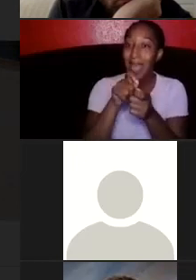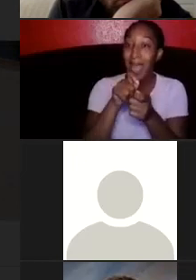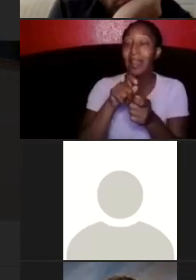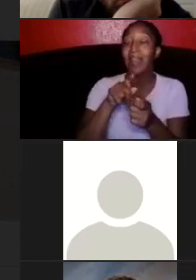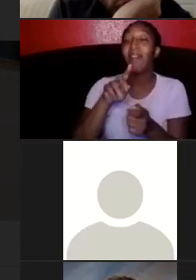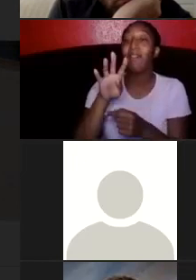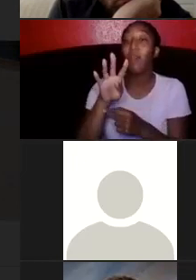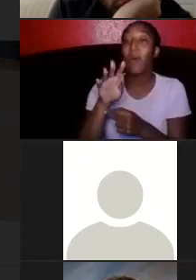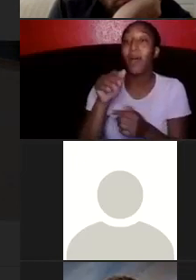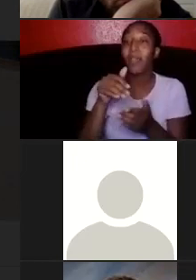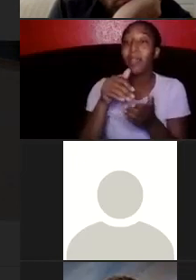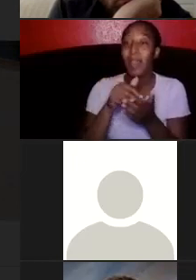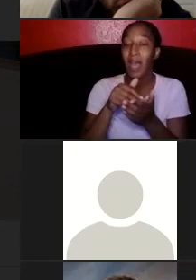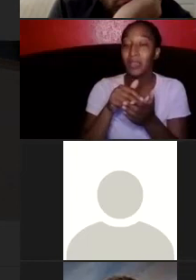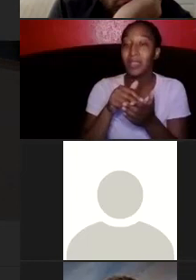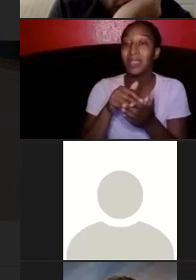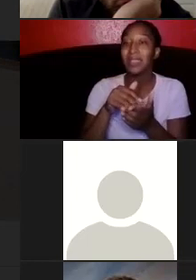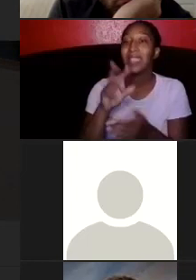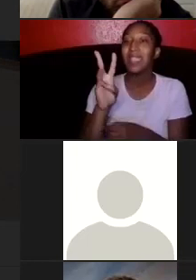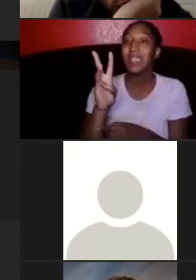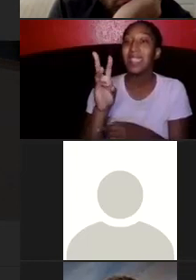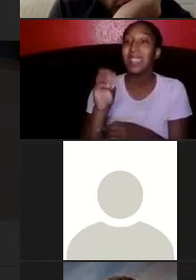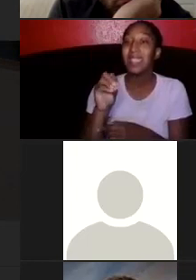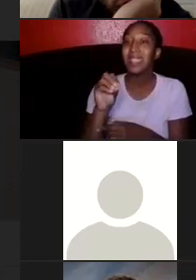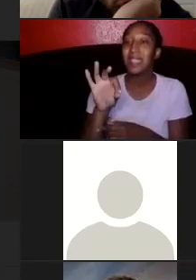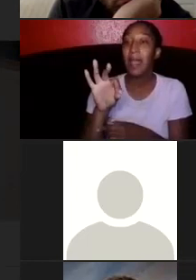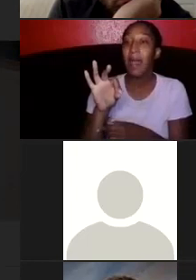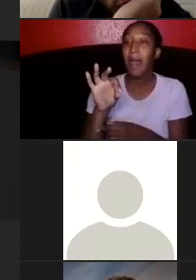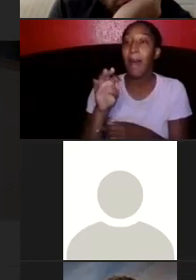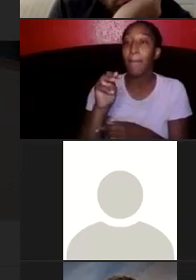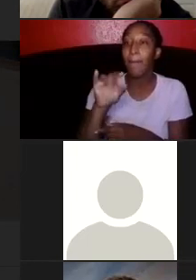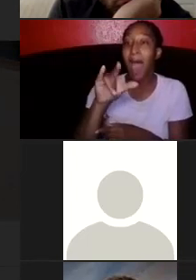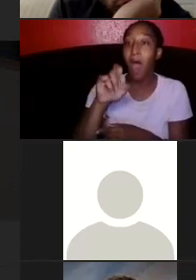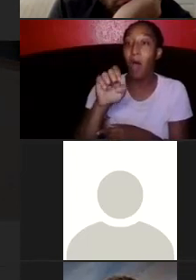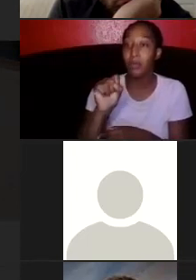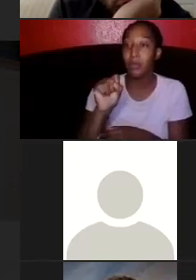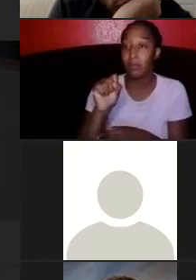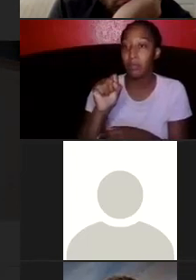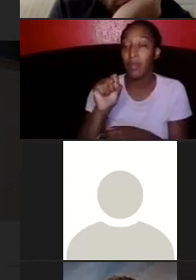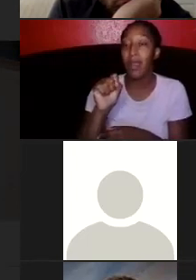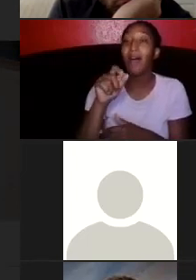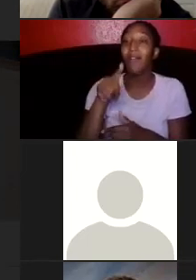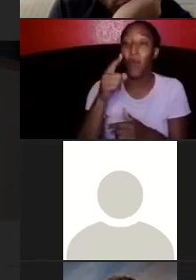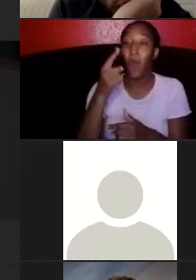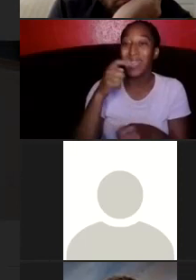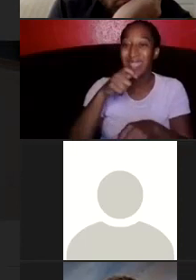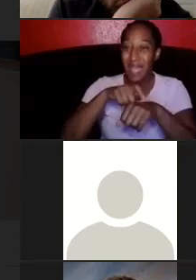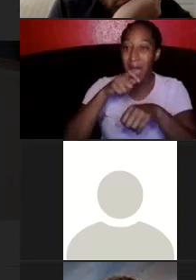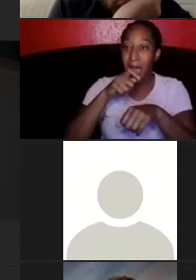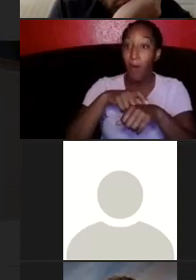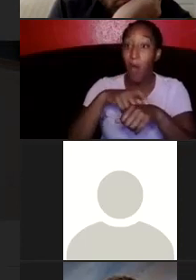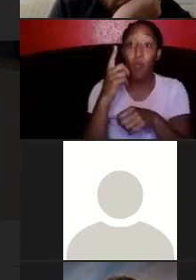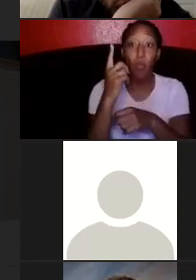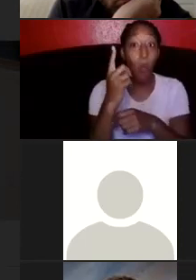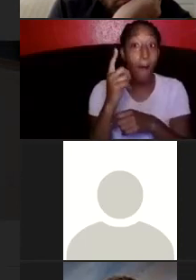orbit radius is about 4,060 miles. The period is 1.5 hours. So when you plug